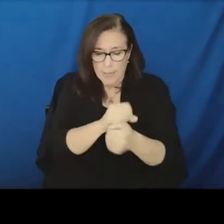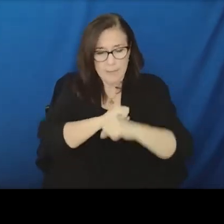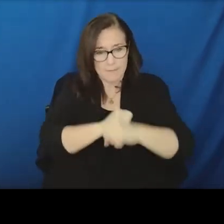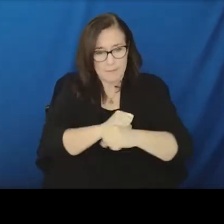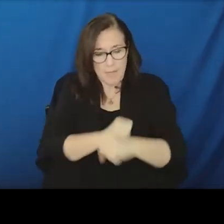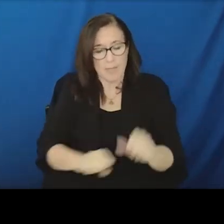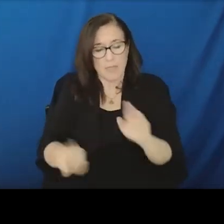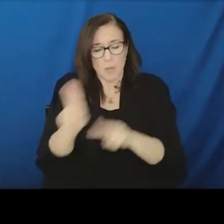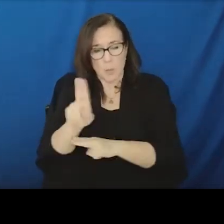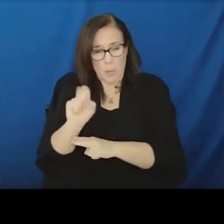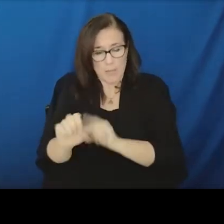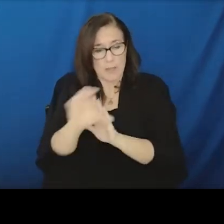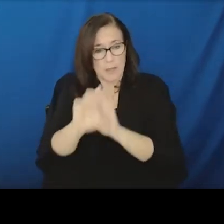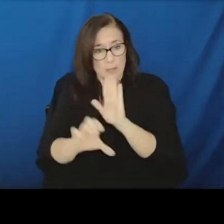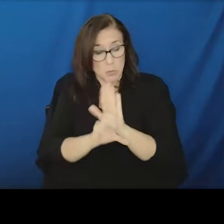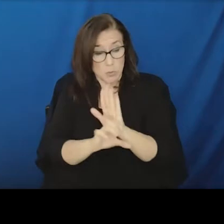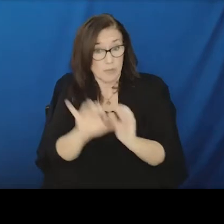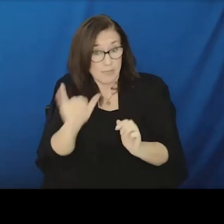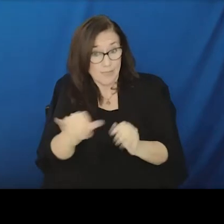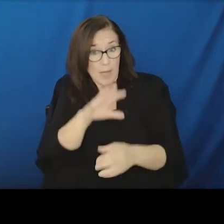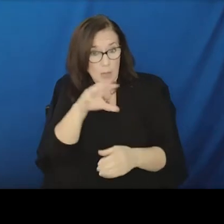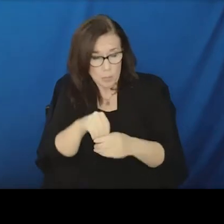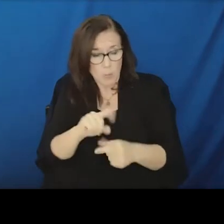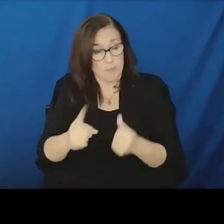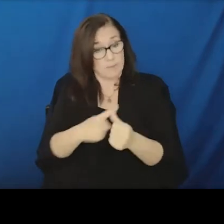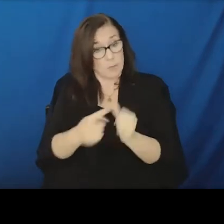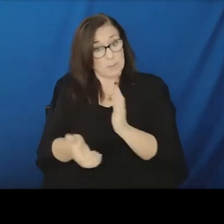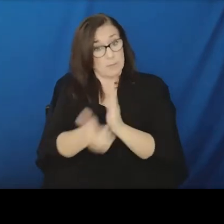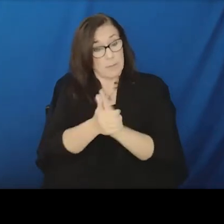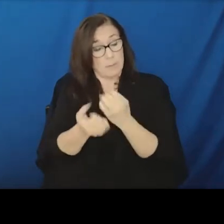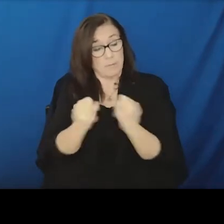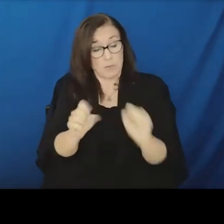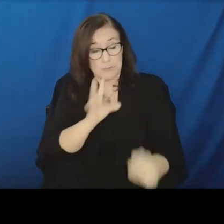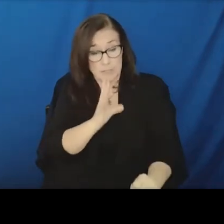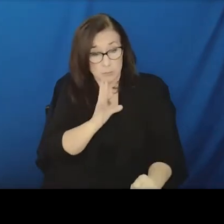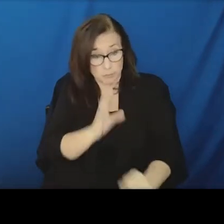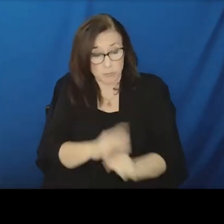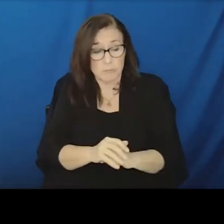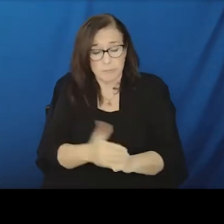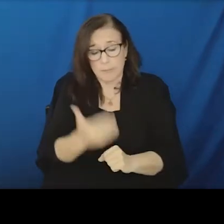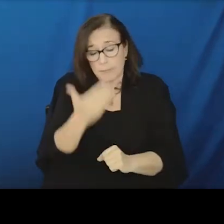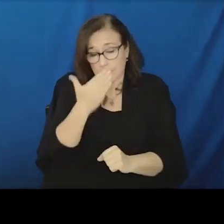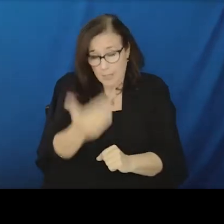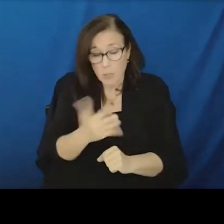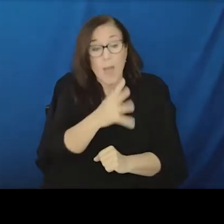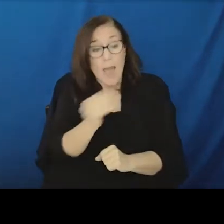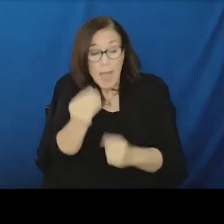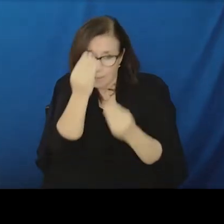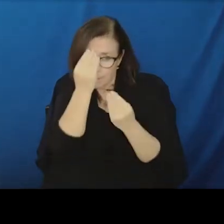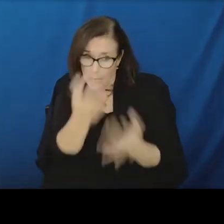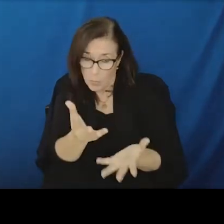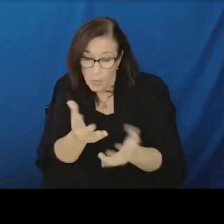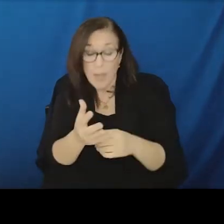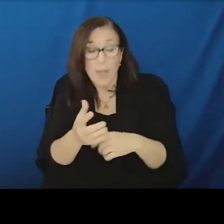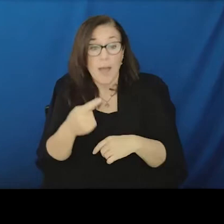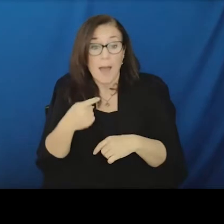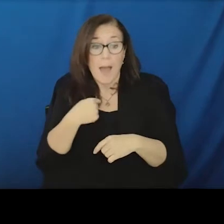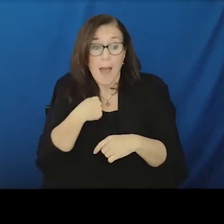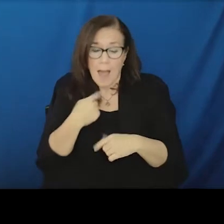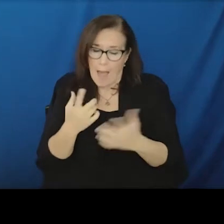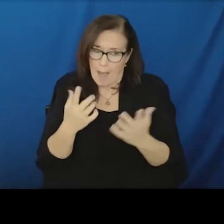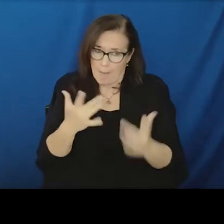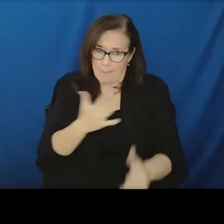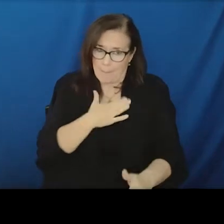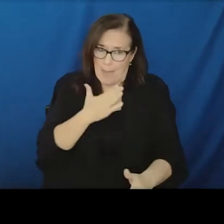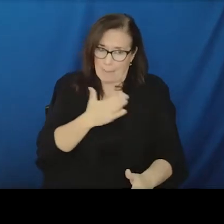Constitution, and that especially includes the First Amendment. Thank you very much for your time. And by the way, I'm so happy to hear